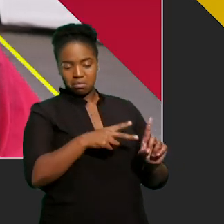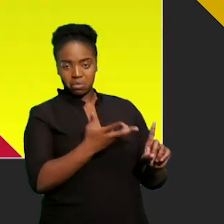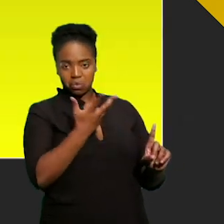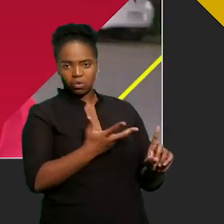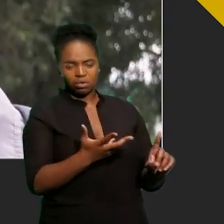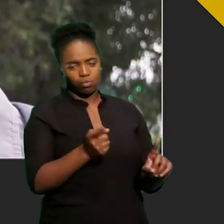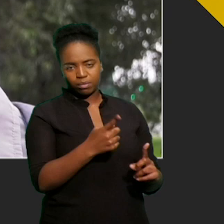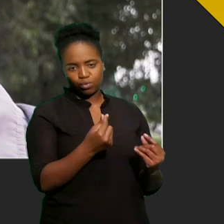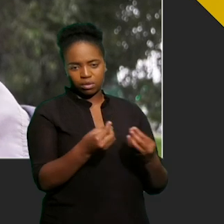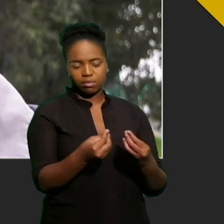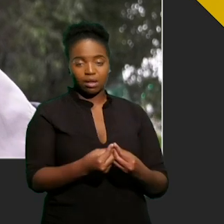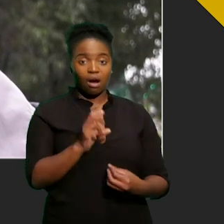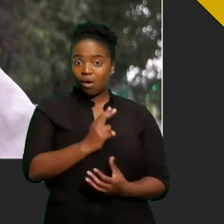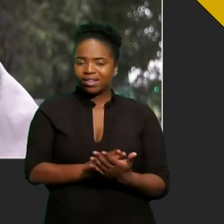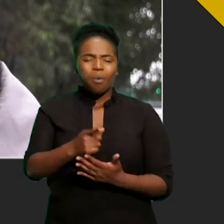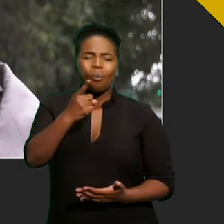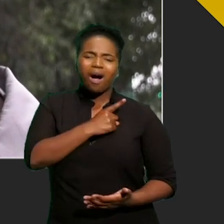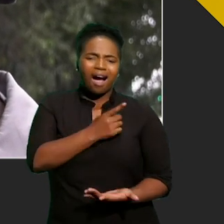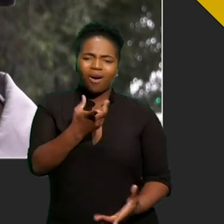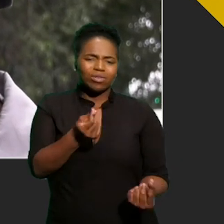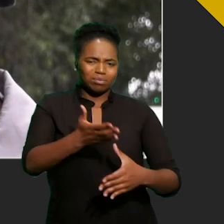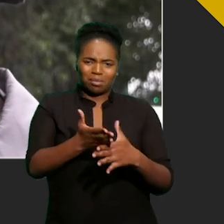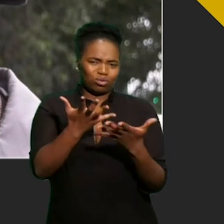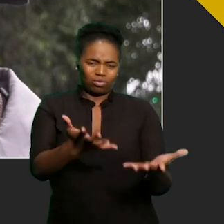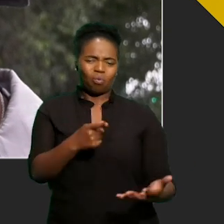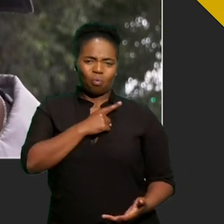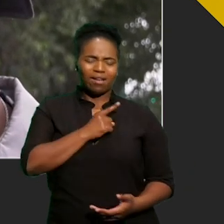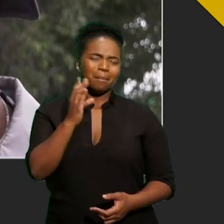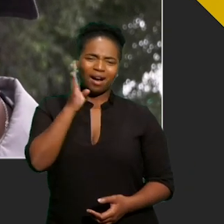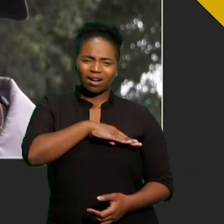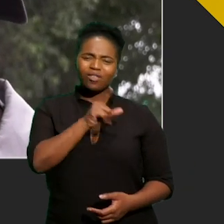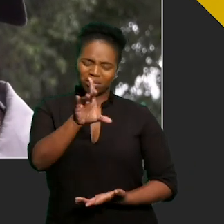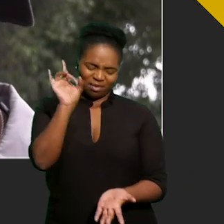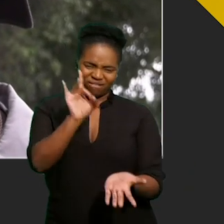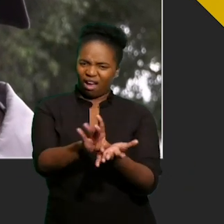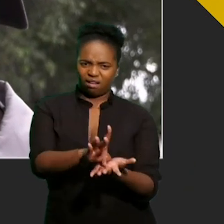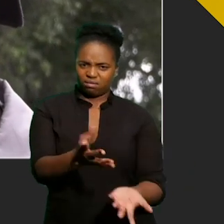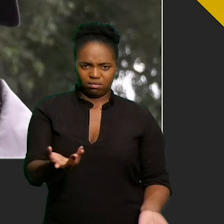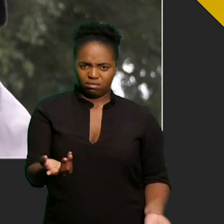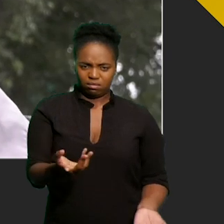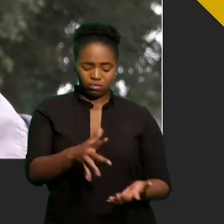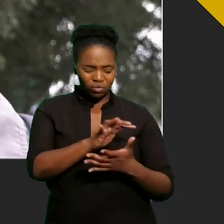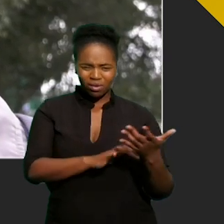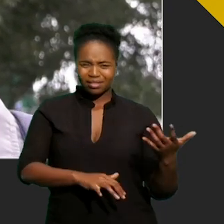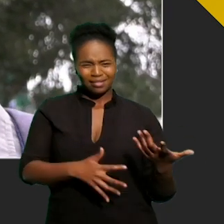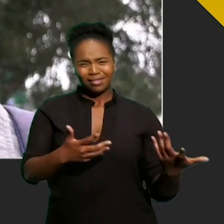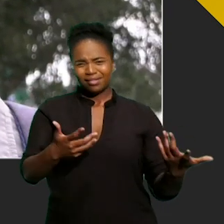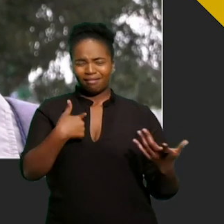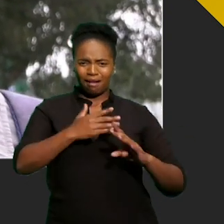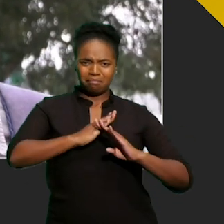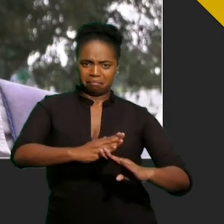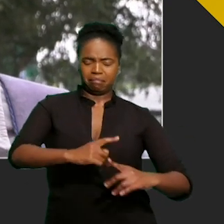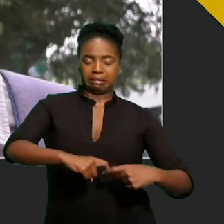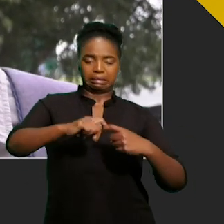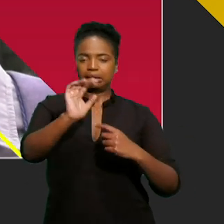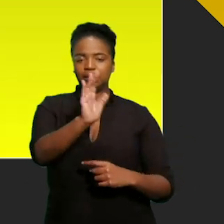something needs to be done. Honestly, it's like, why are you doing the job, you know? I think you should just be fired or, I don't know, banned? I think banned's